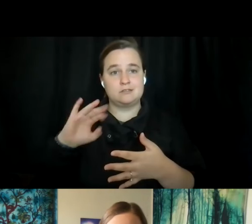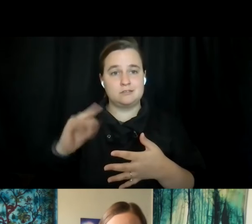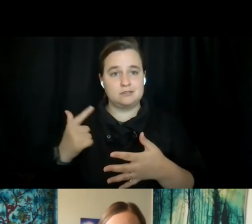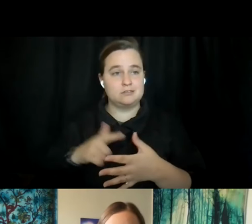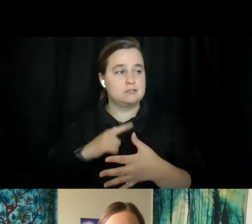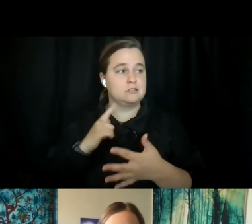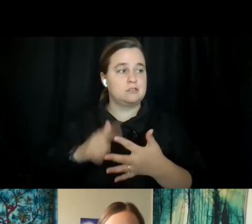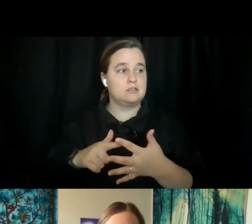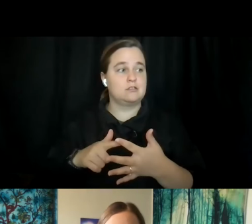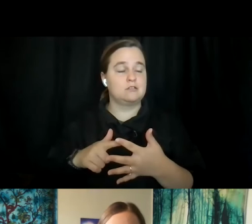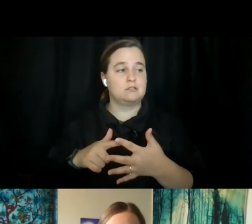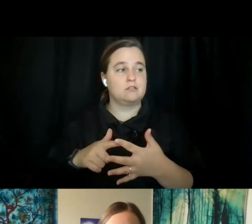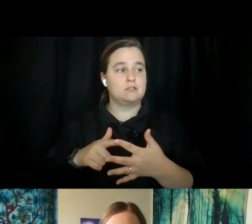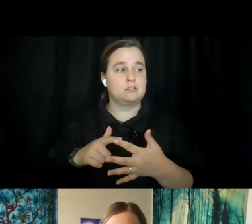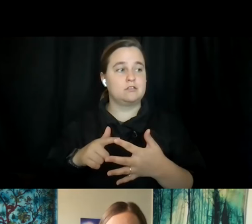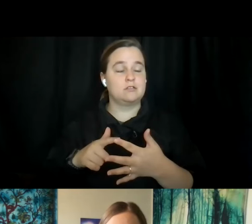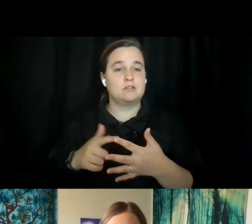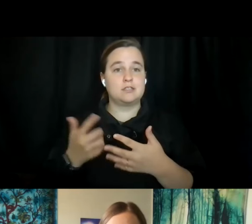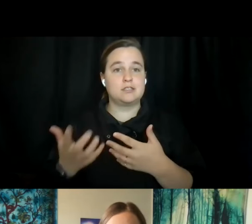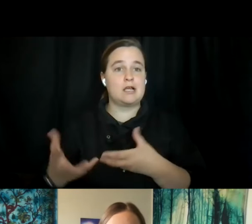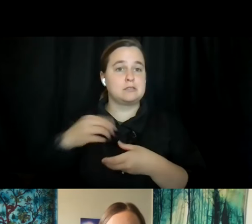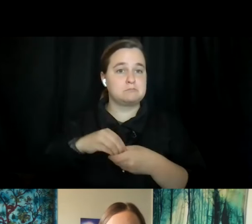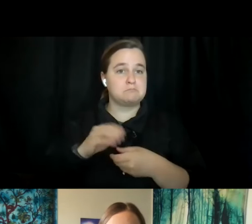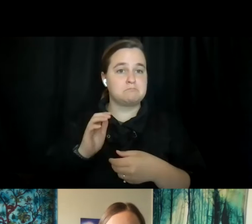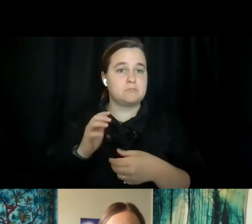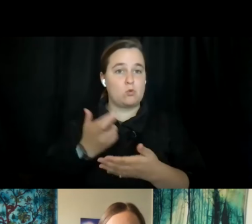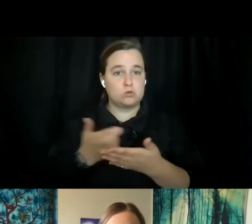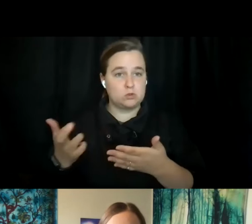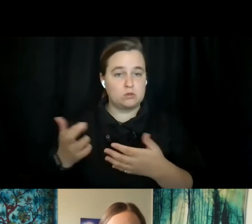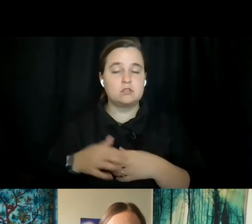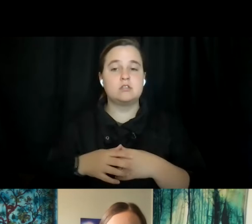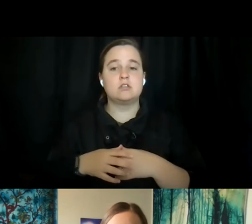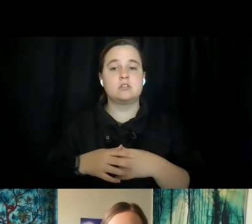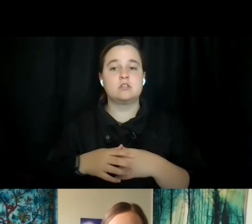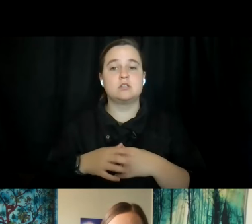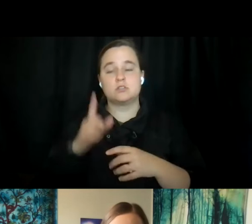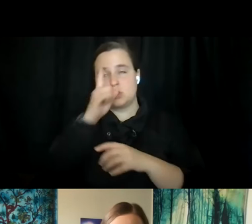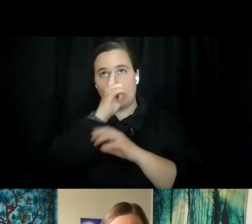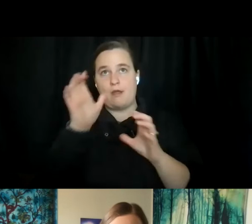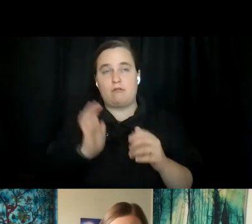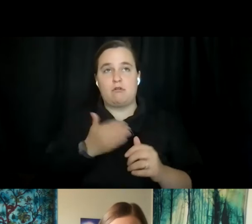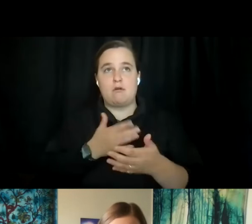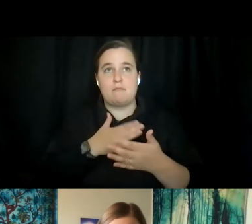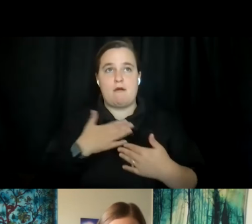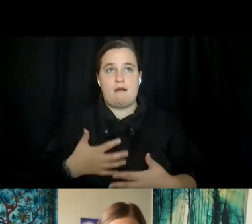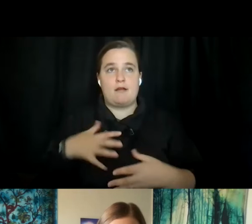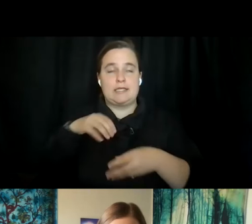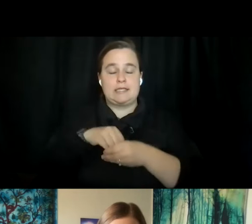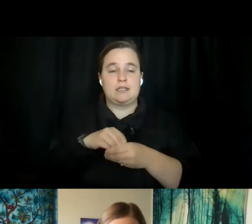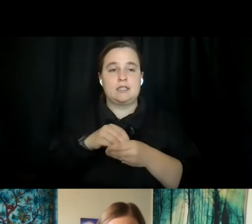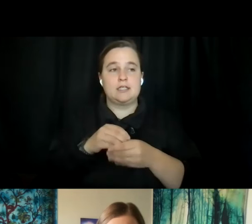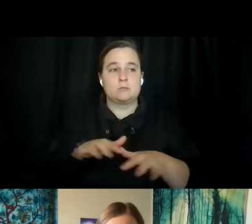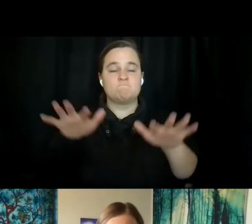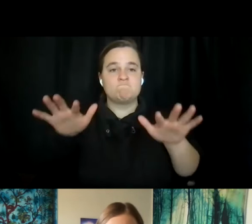sense of our body. 2, embodying a resource. So imagining our body in a grounding